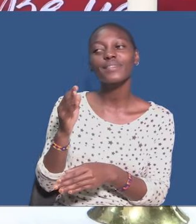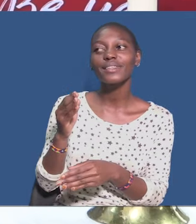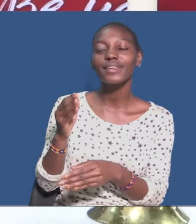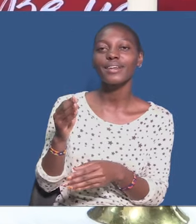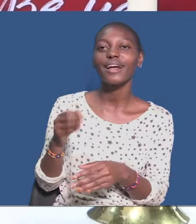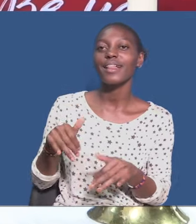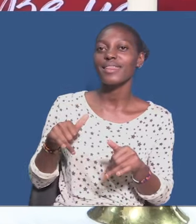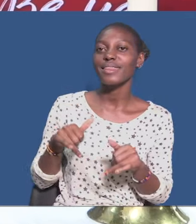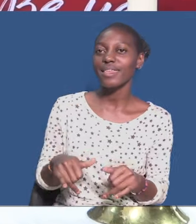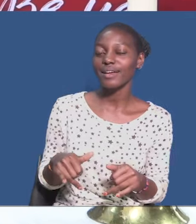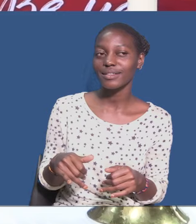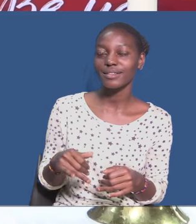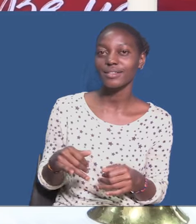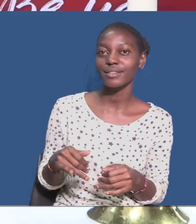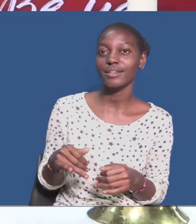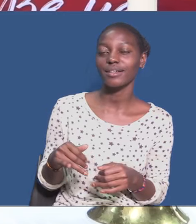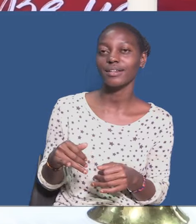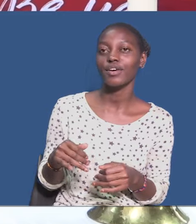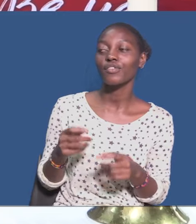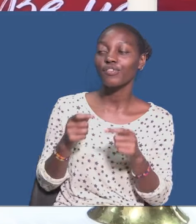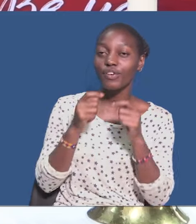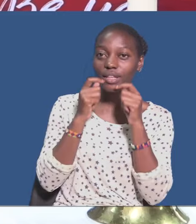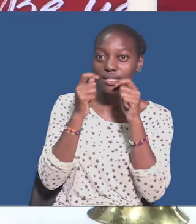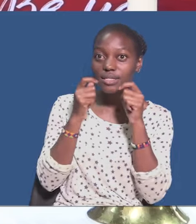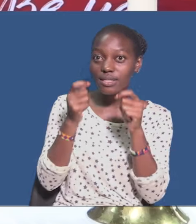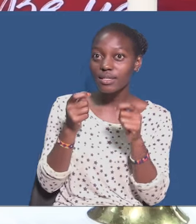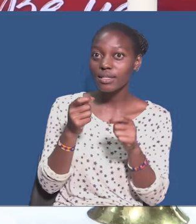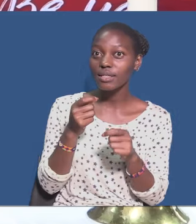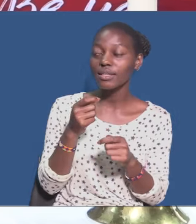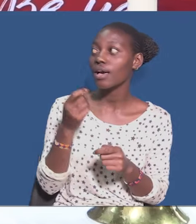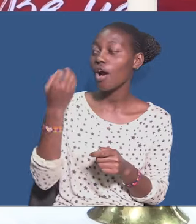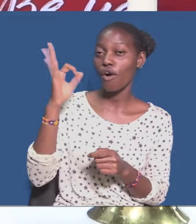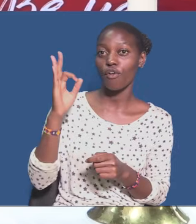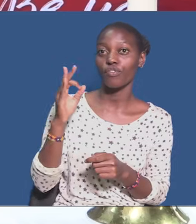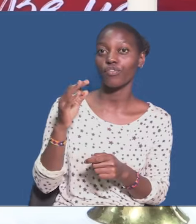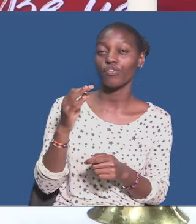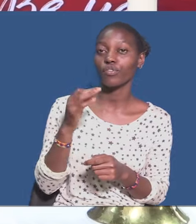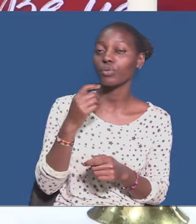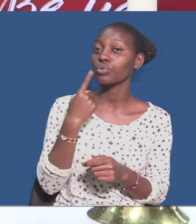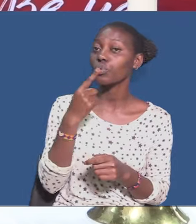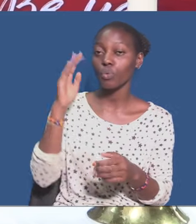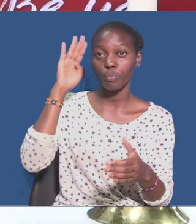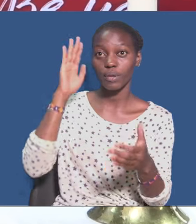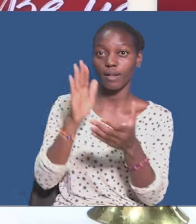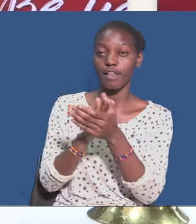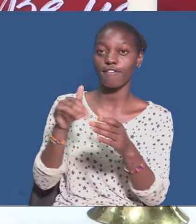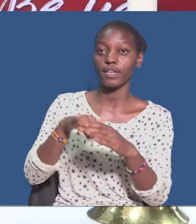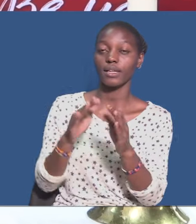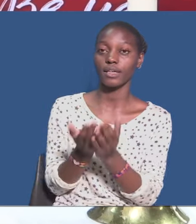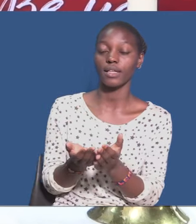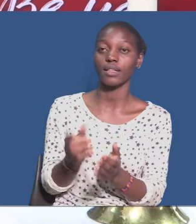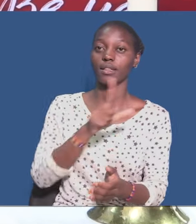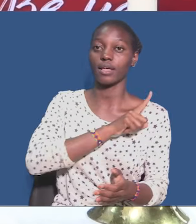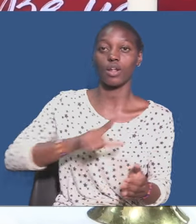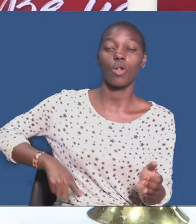that atones for the sin of those who would believe in him, the Lord